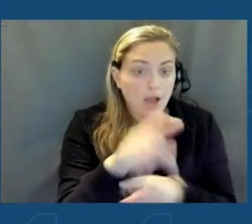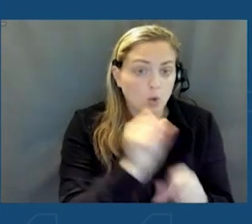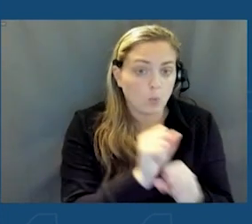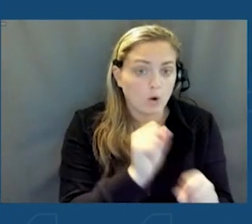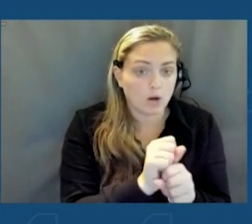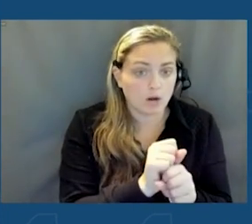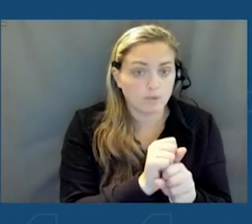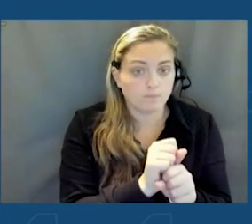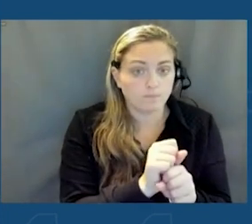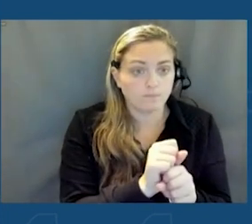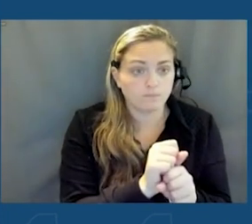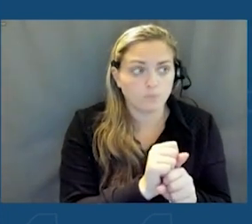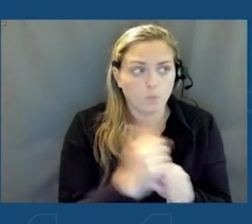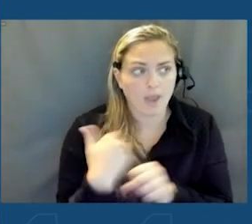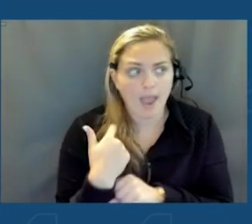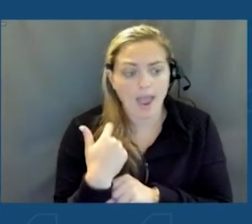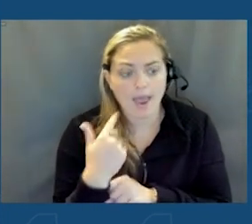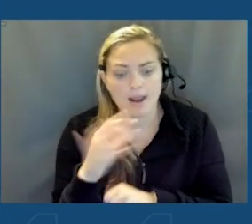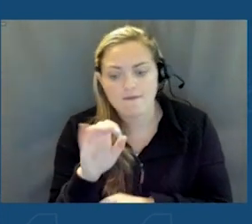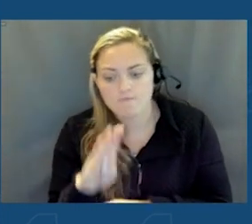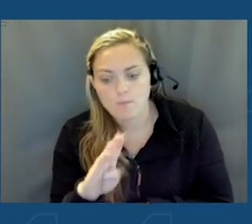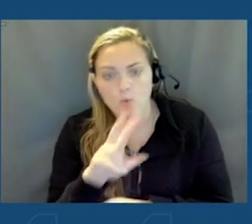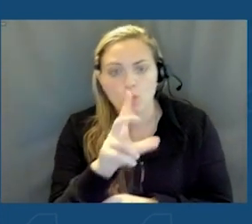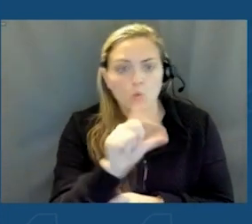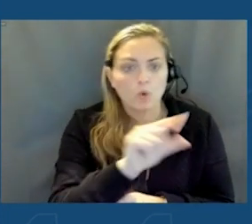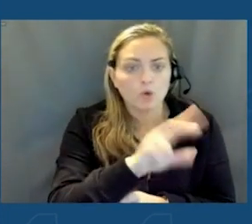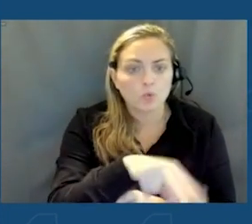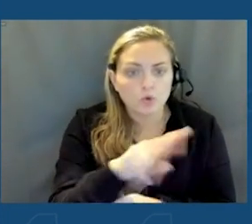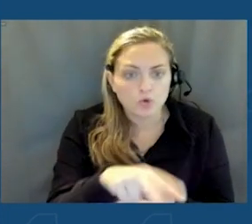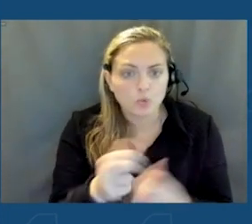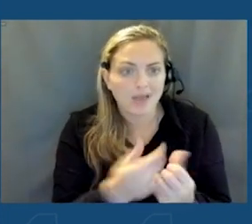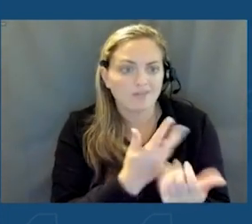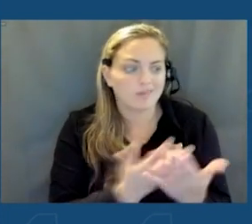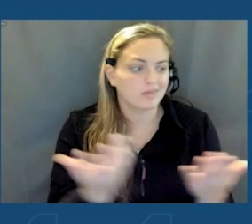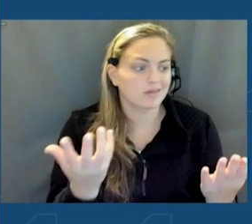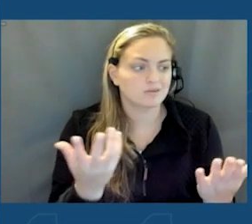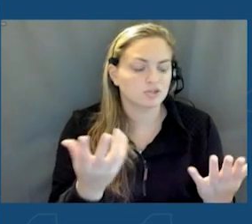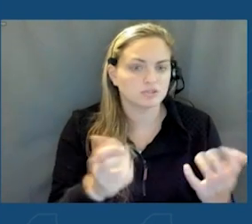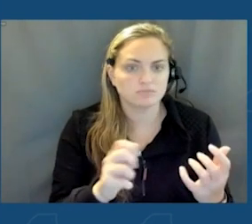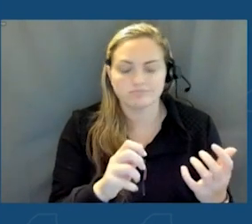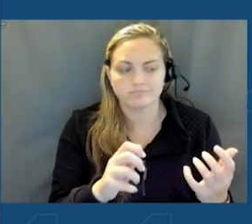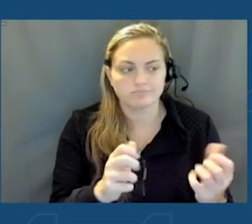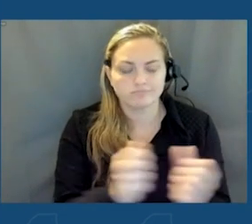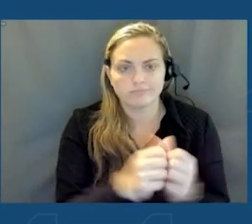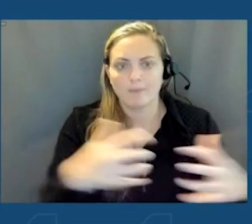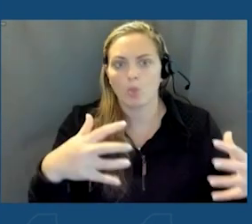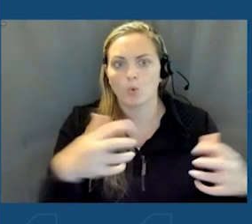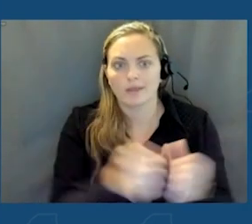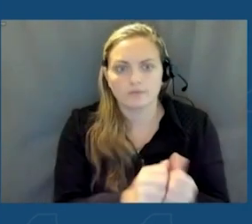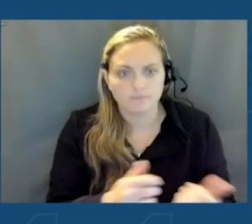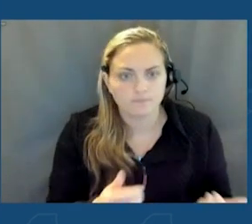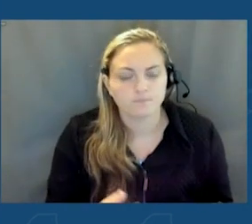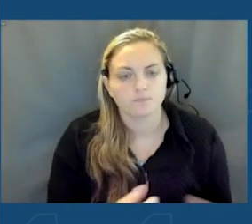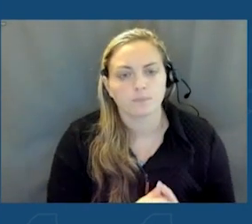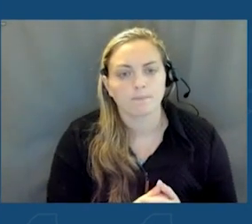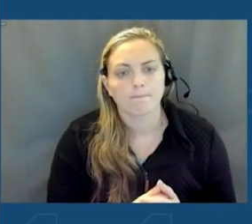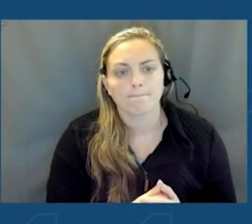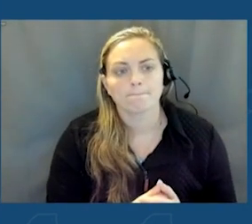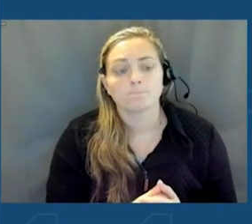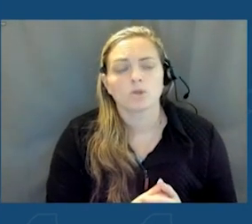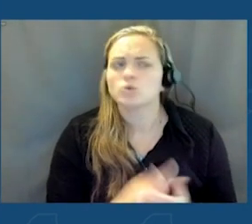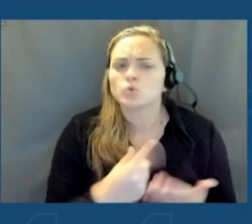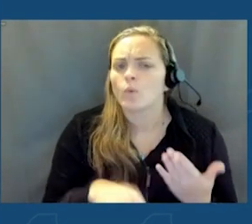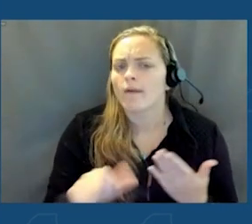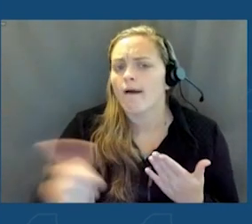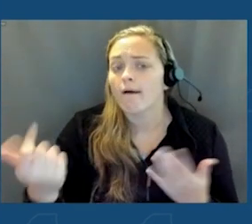had in February of 2022 before everything just imploded. So what has also happened is